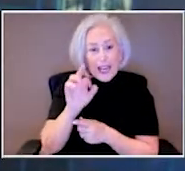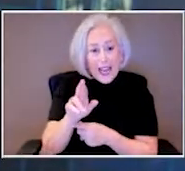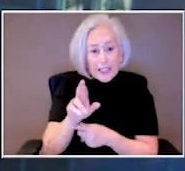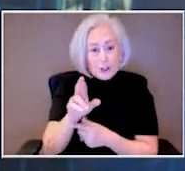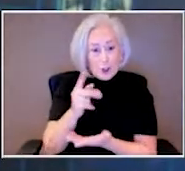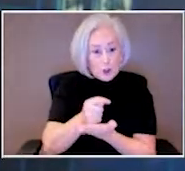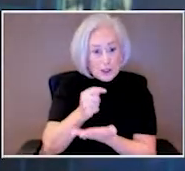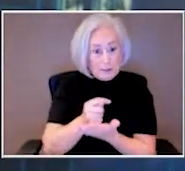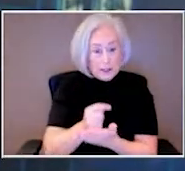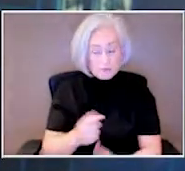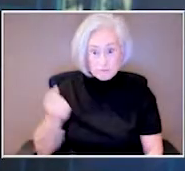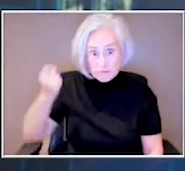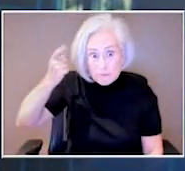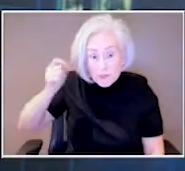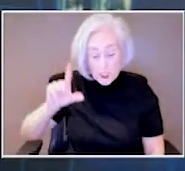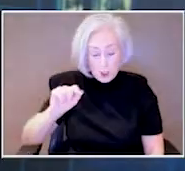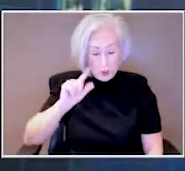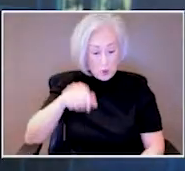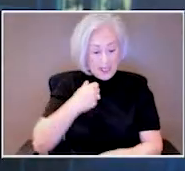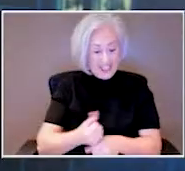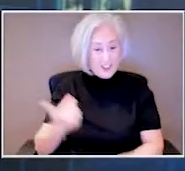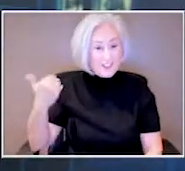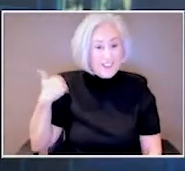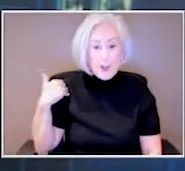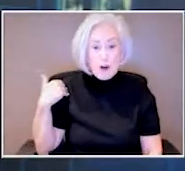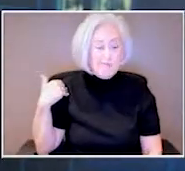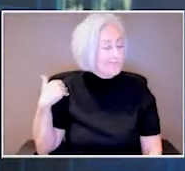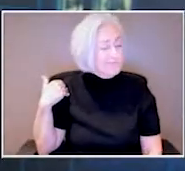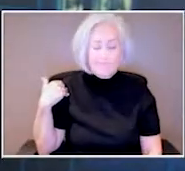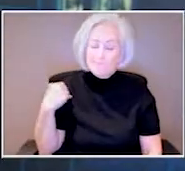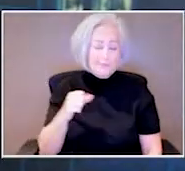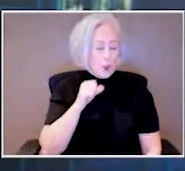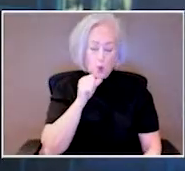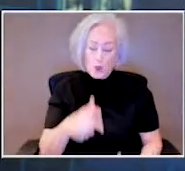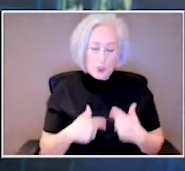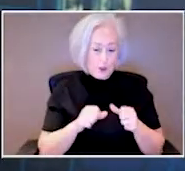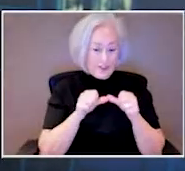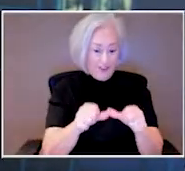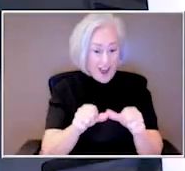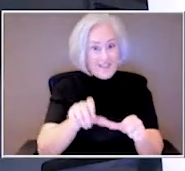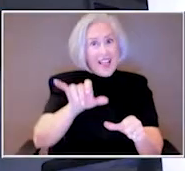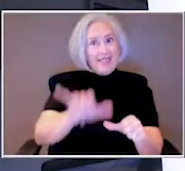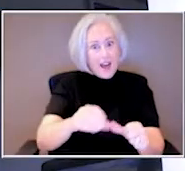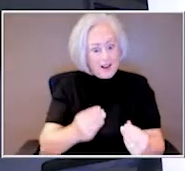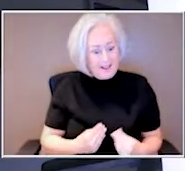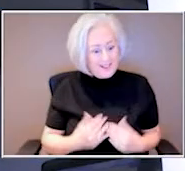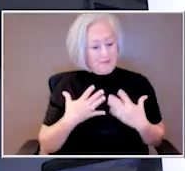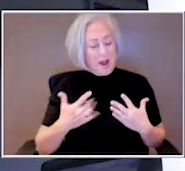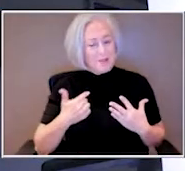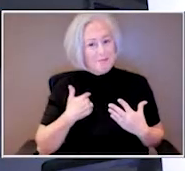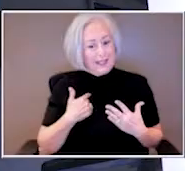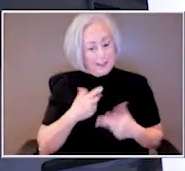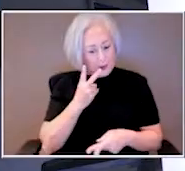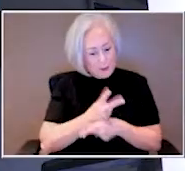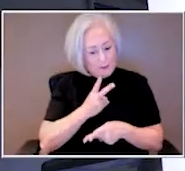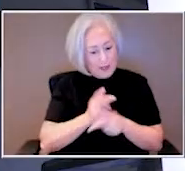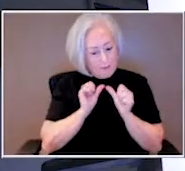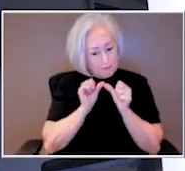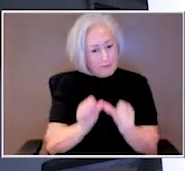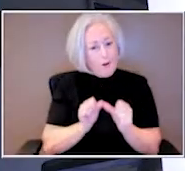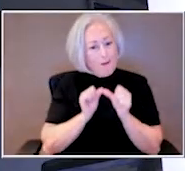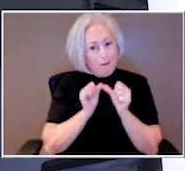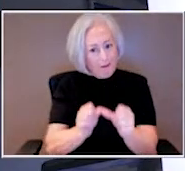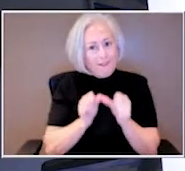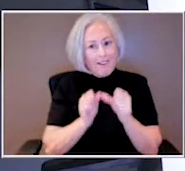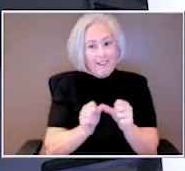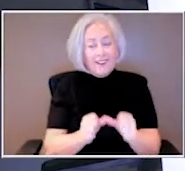ago would not have happened. That's inspiring. Yeah. And that helps me personally. Keeps you going. Yes. Yeah. Okay, so we could spend the whole time